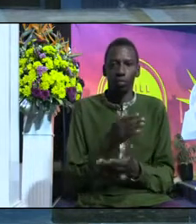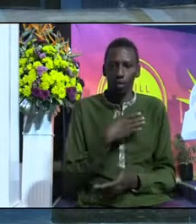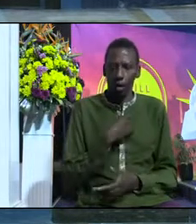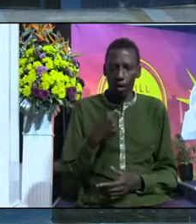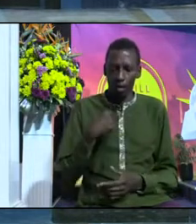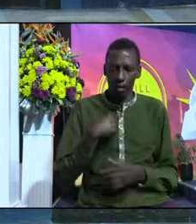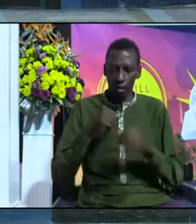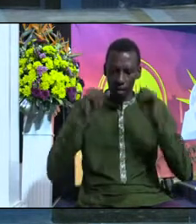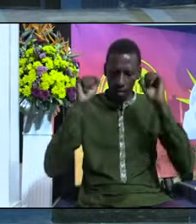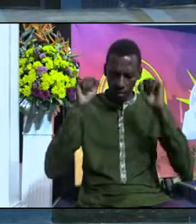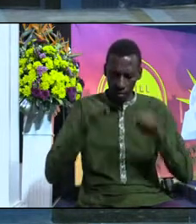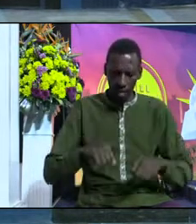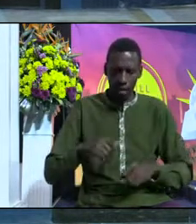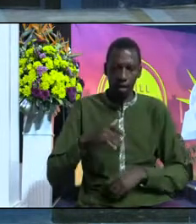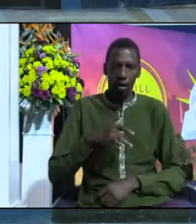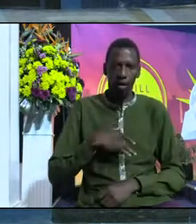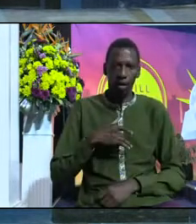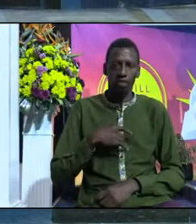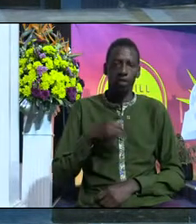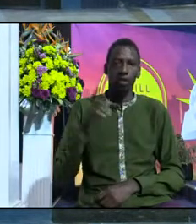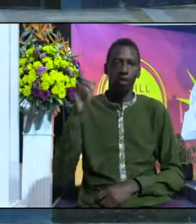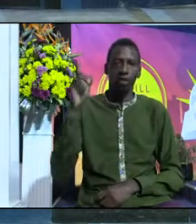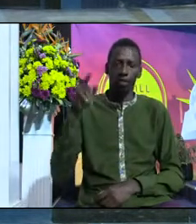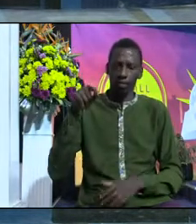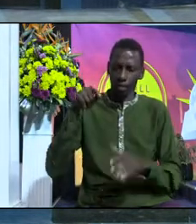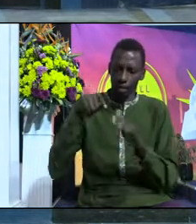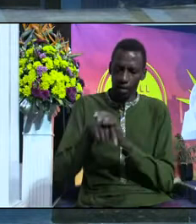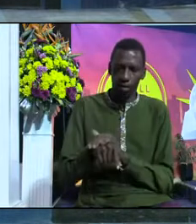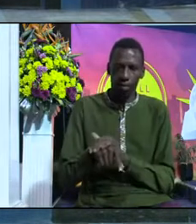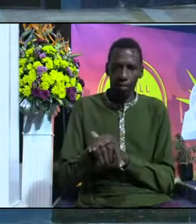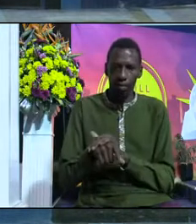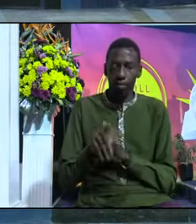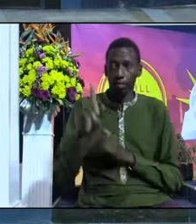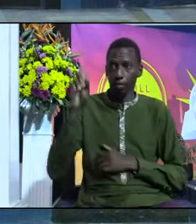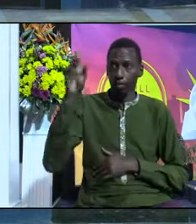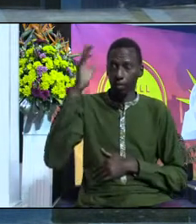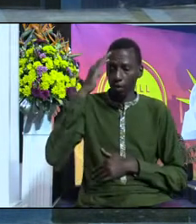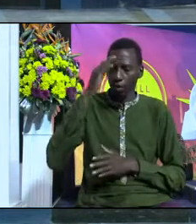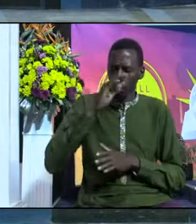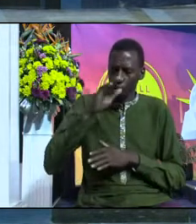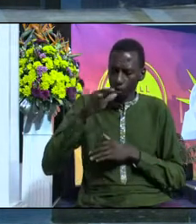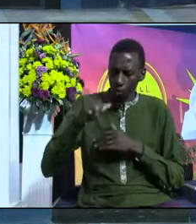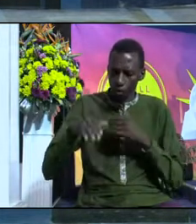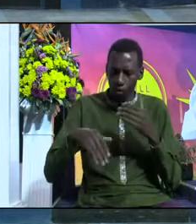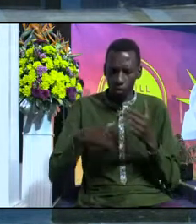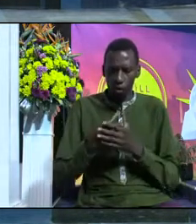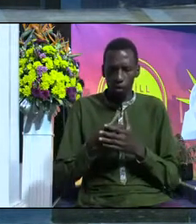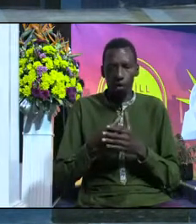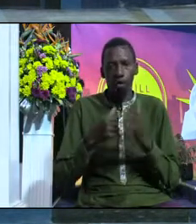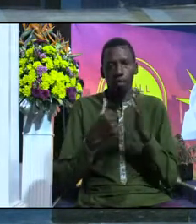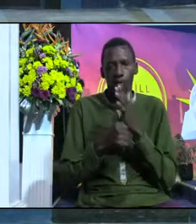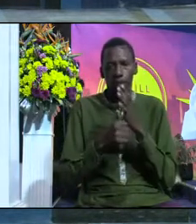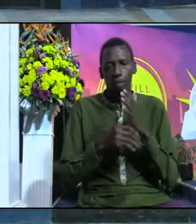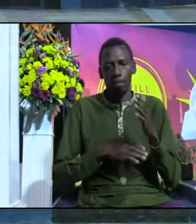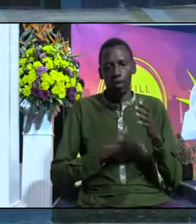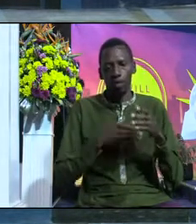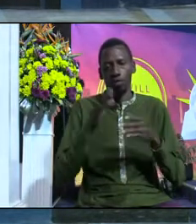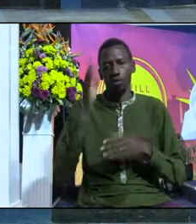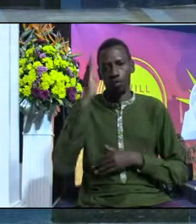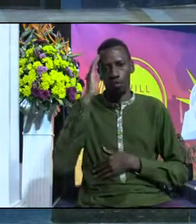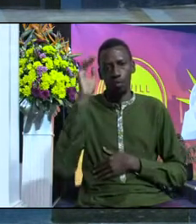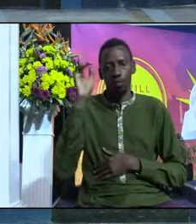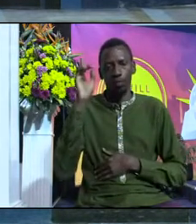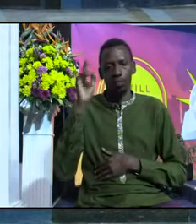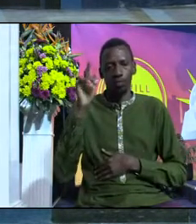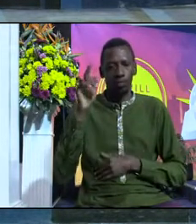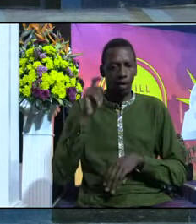I can feel him deep within. And he knows all about my problems. I